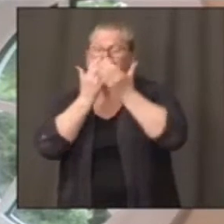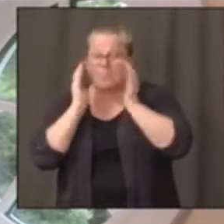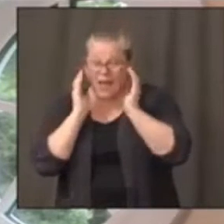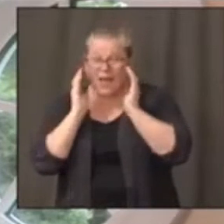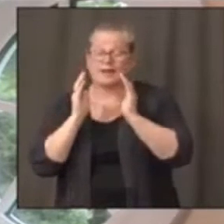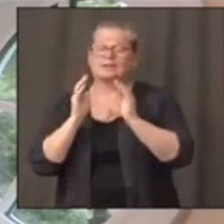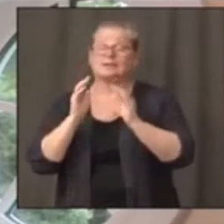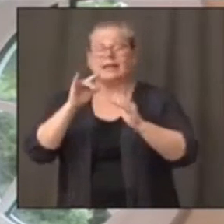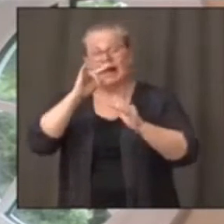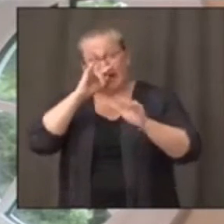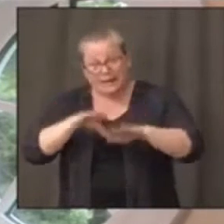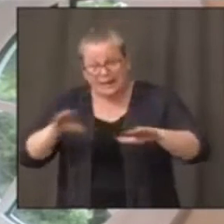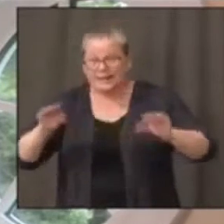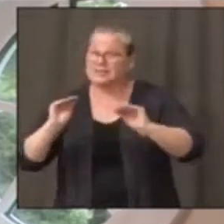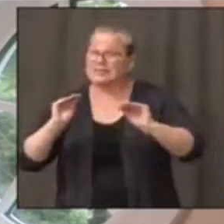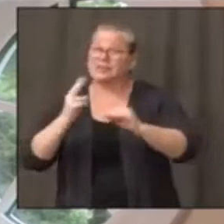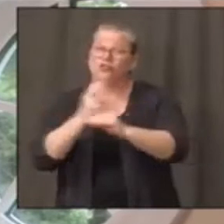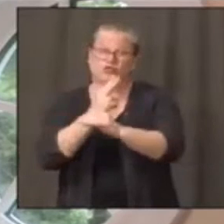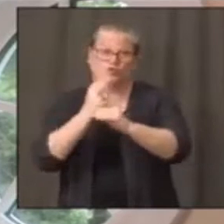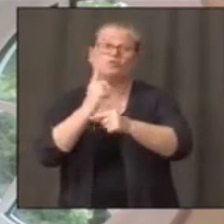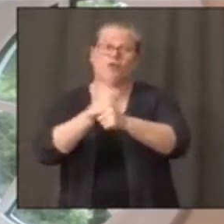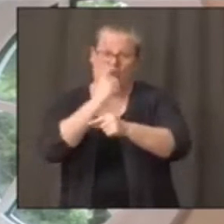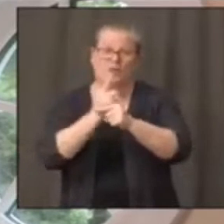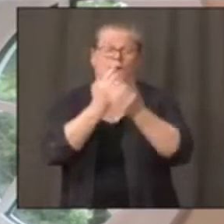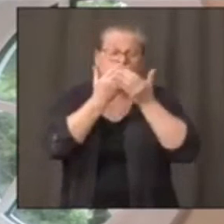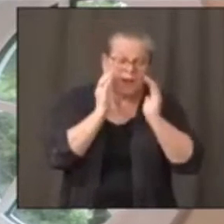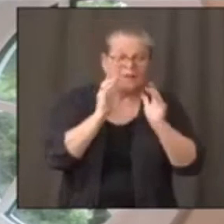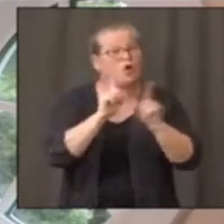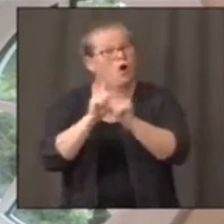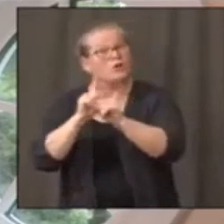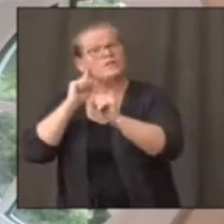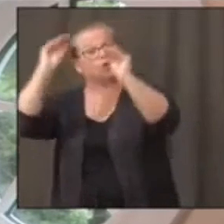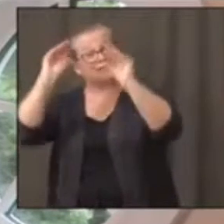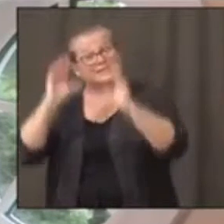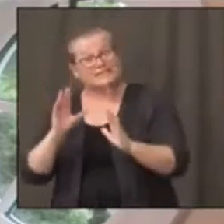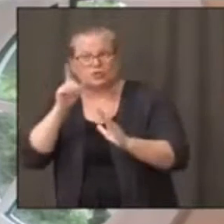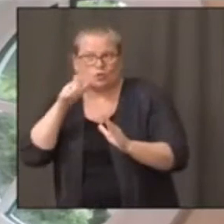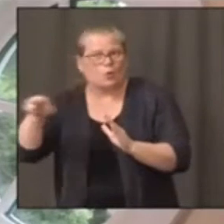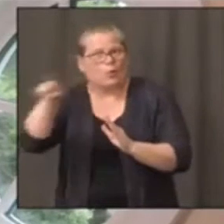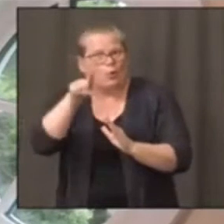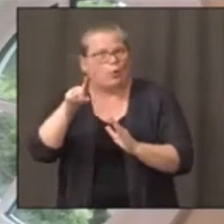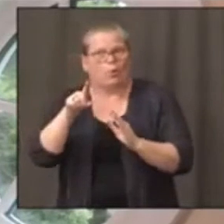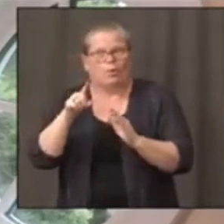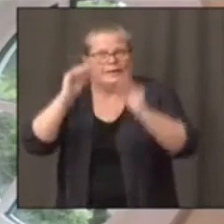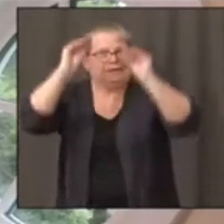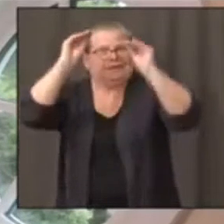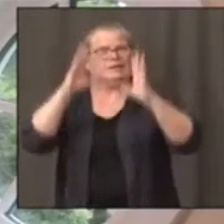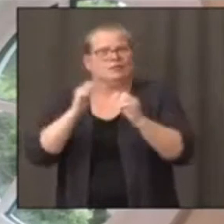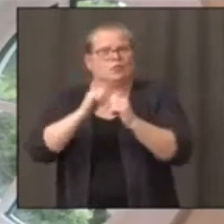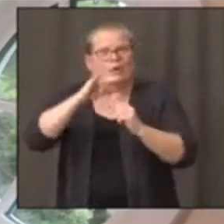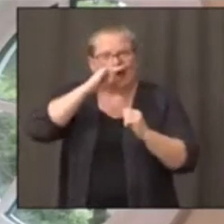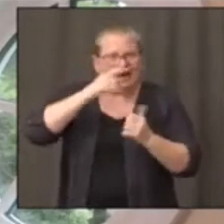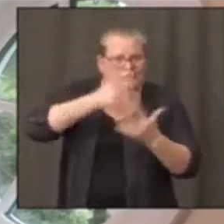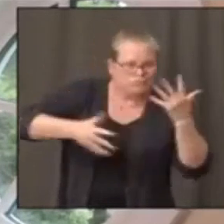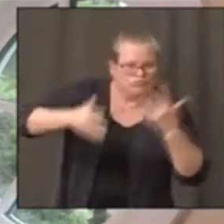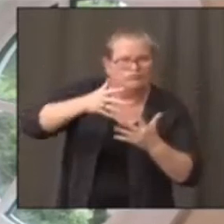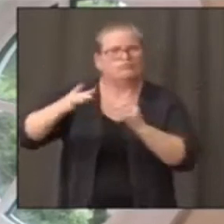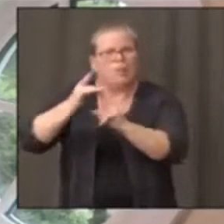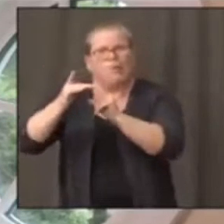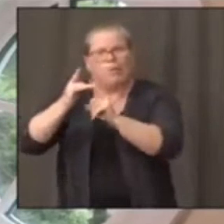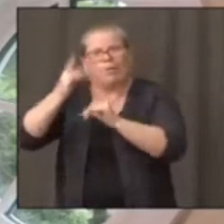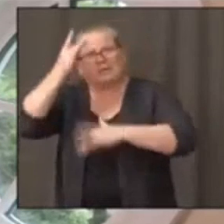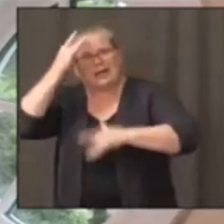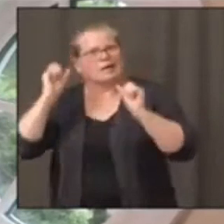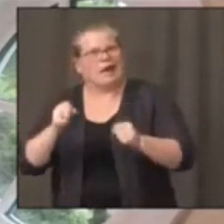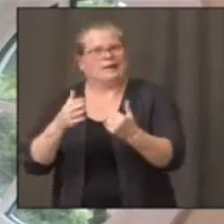it's especially important also for teachers who may be at higher risk from infection, that they should have proper protective equipment. We need to protect the teachers.